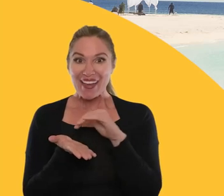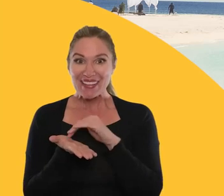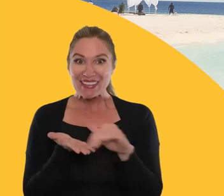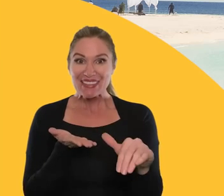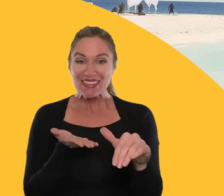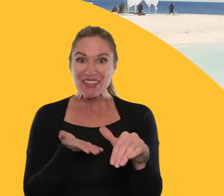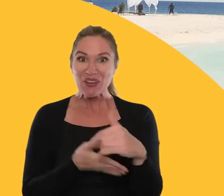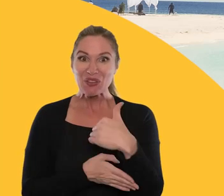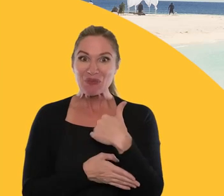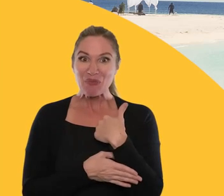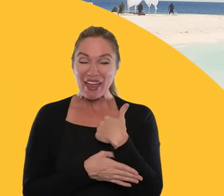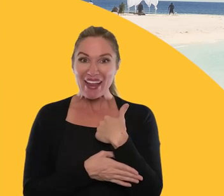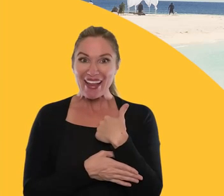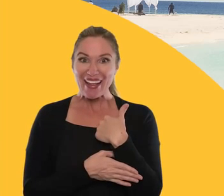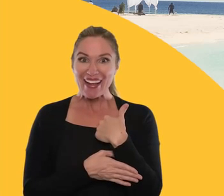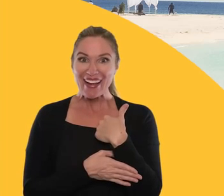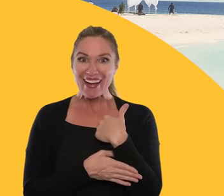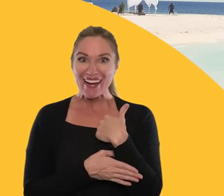Excuse me?